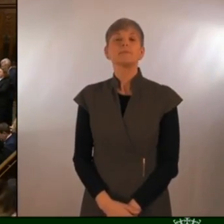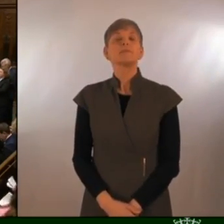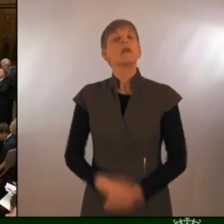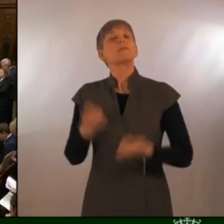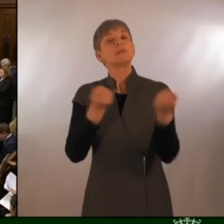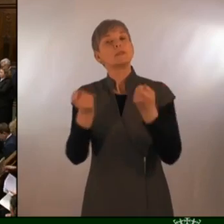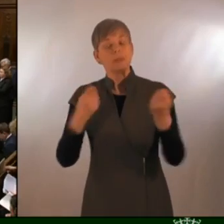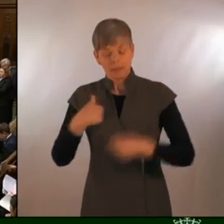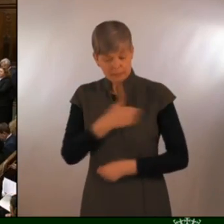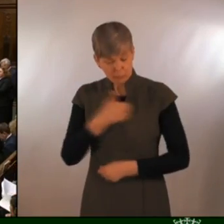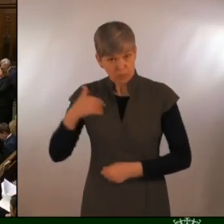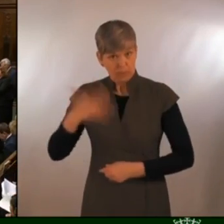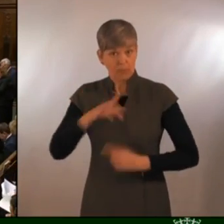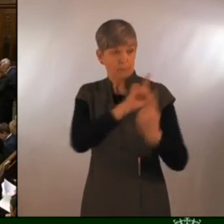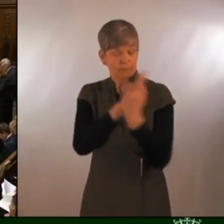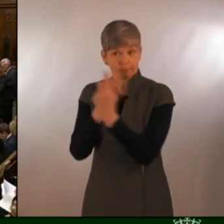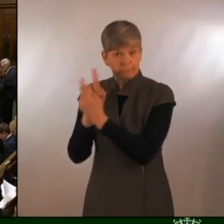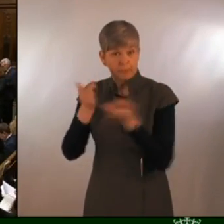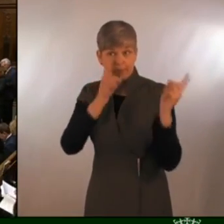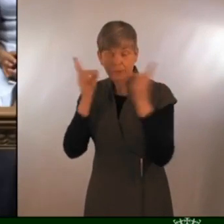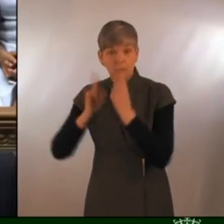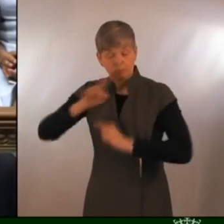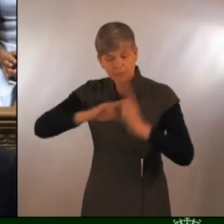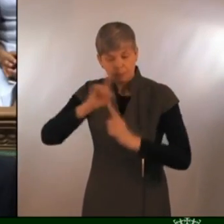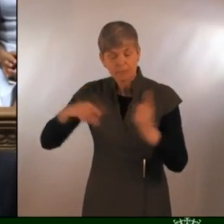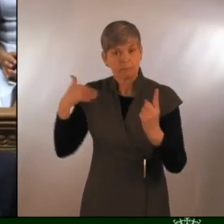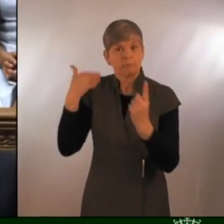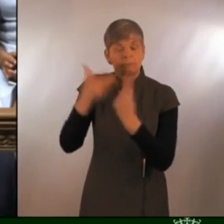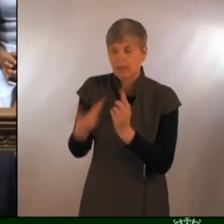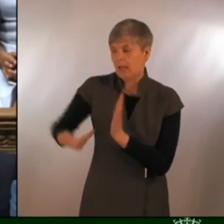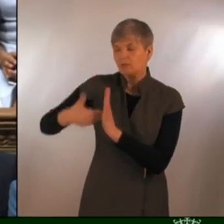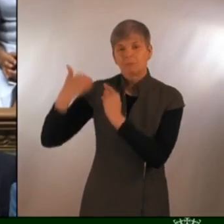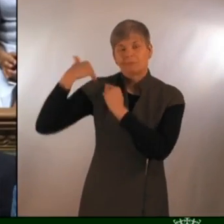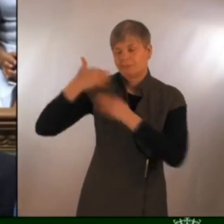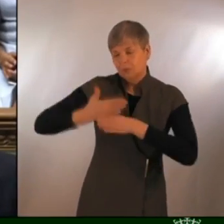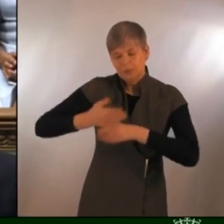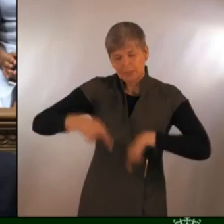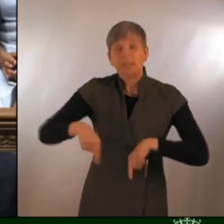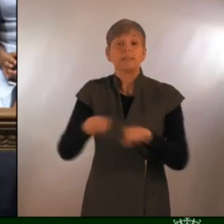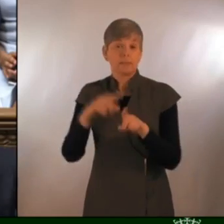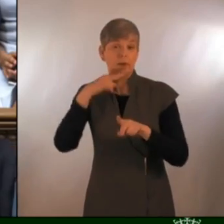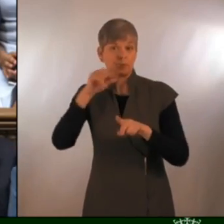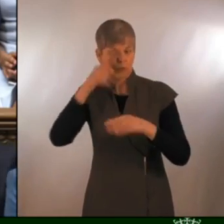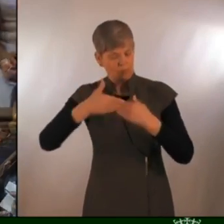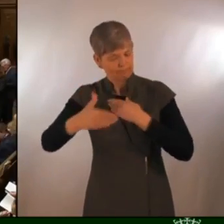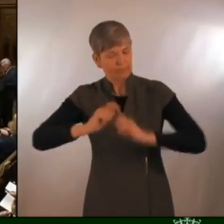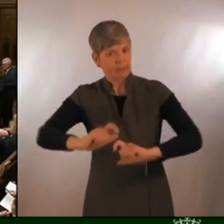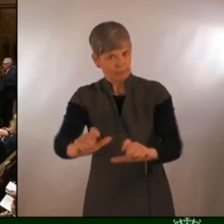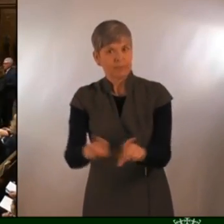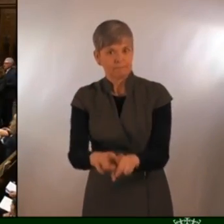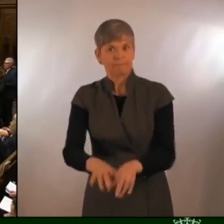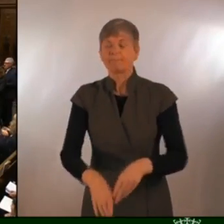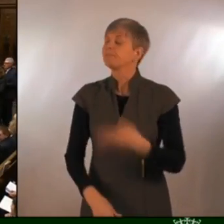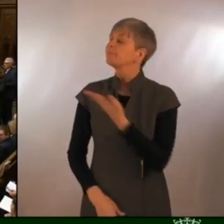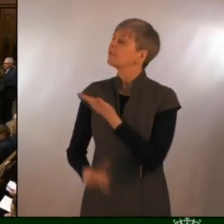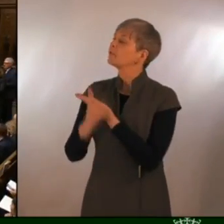Speaker, this morning I had meetings with ministerial colleagues and others. In addition to my duties in the House, I shall have further such meetings later today.